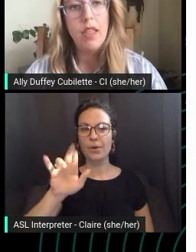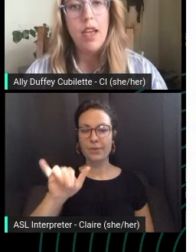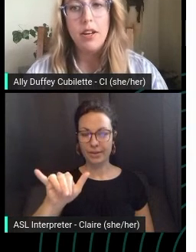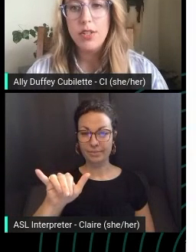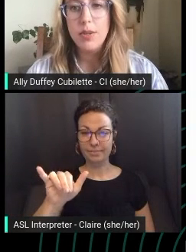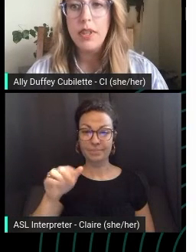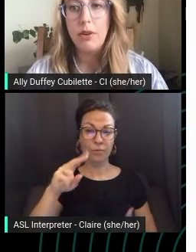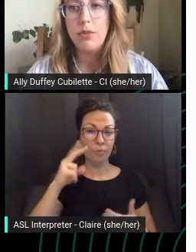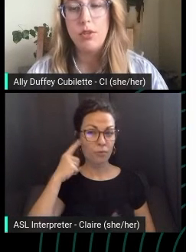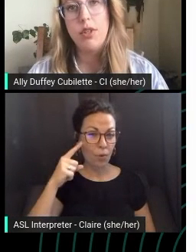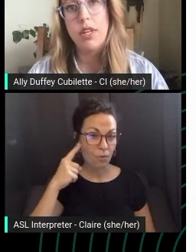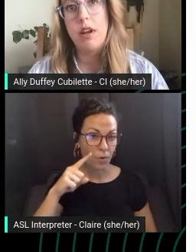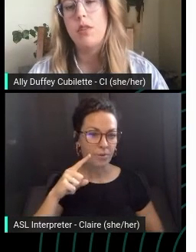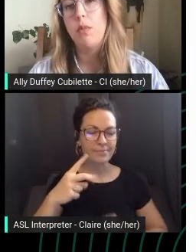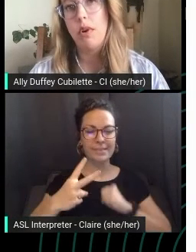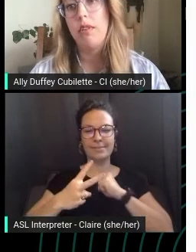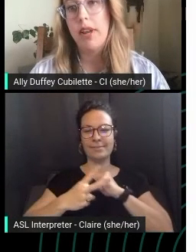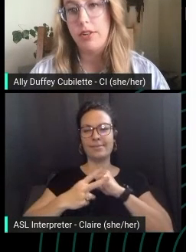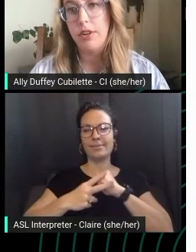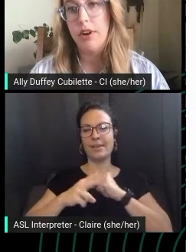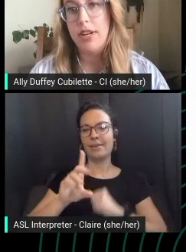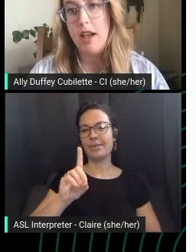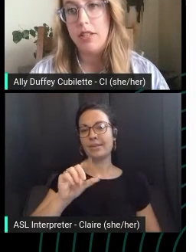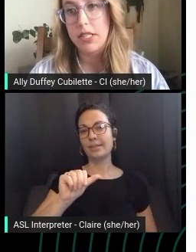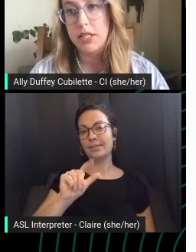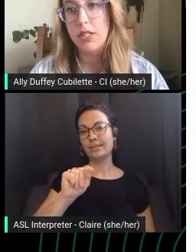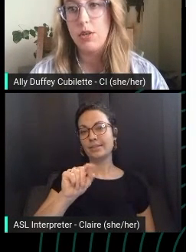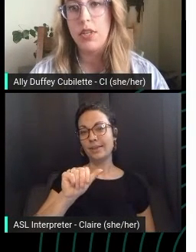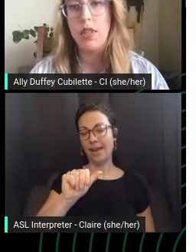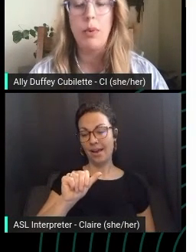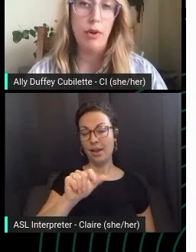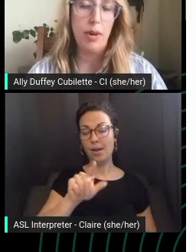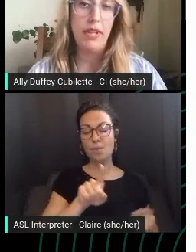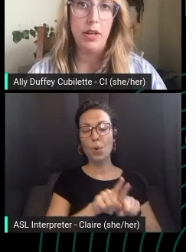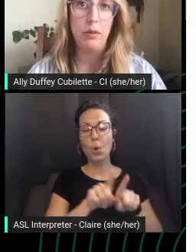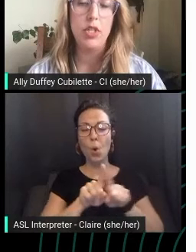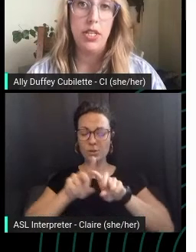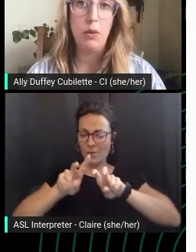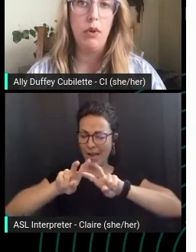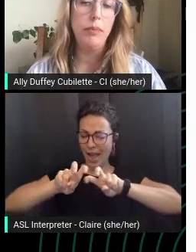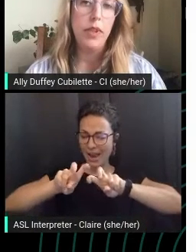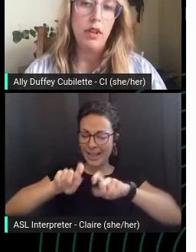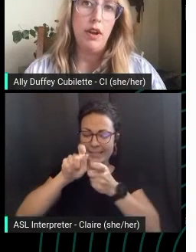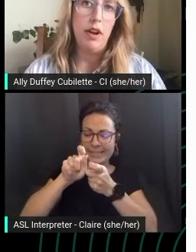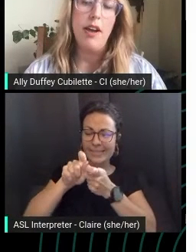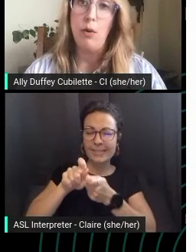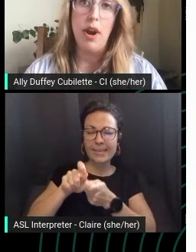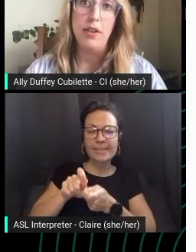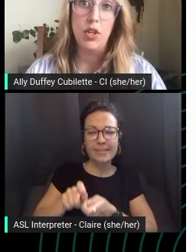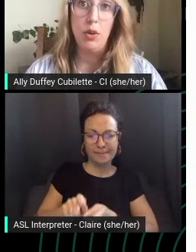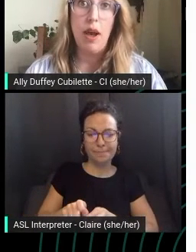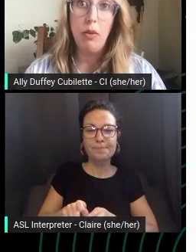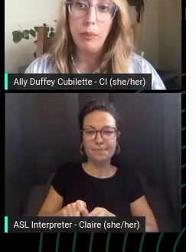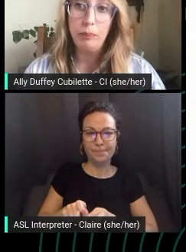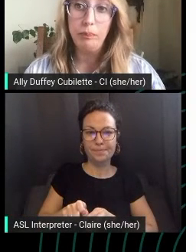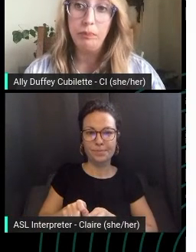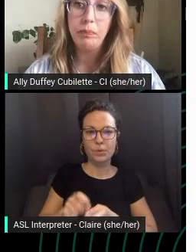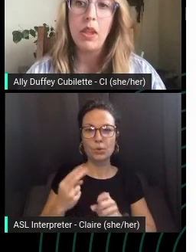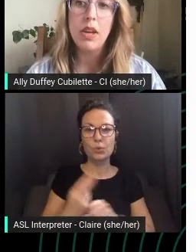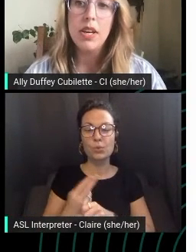data, and it also allows you to conduct more granular analysis using the programming language SQL or